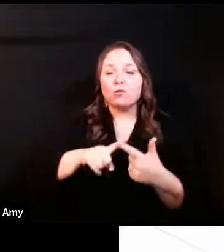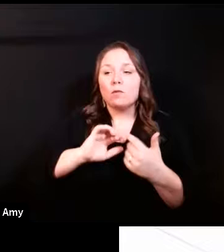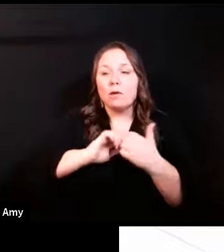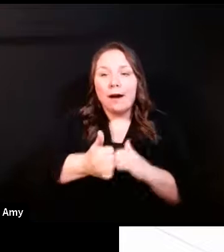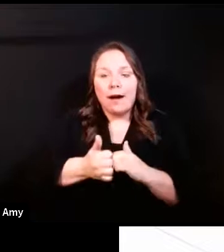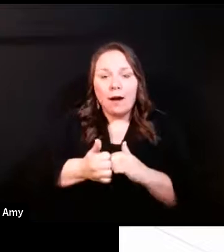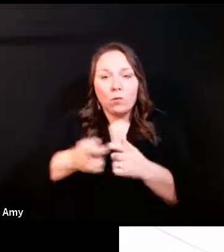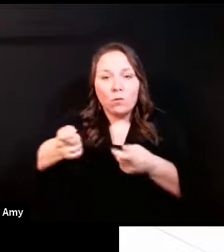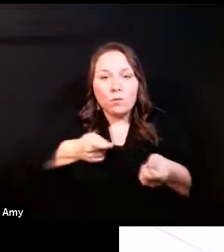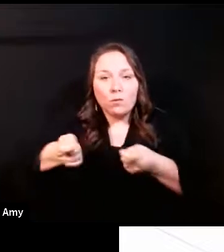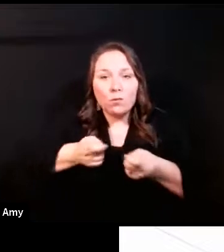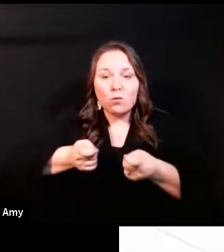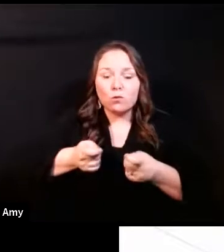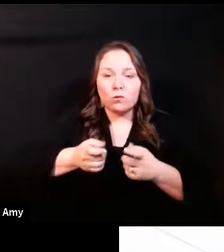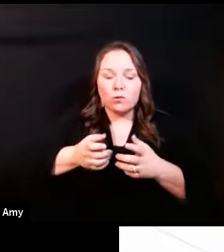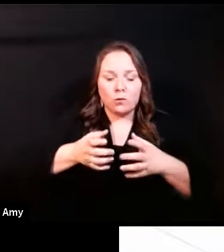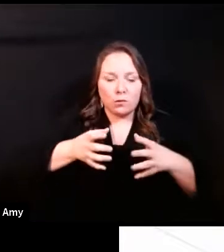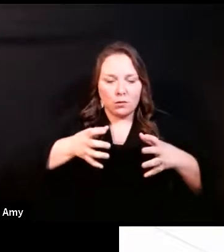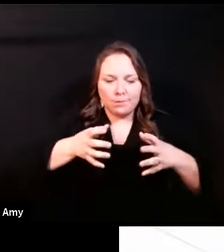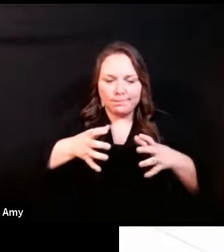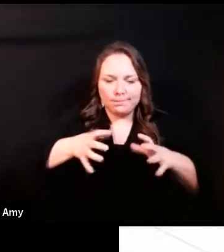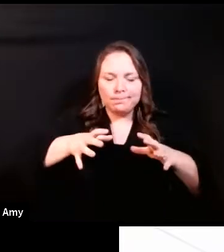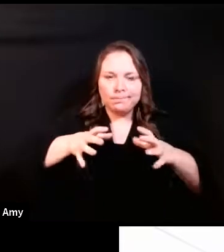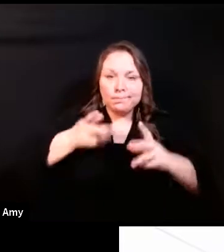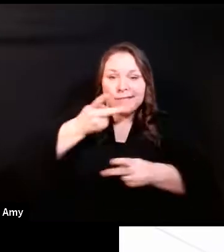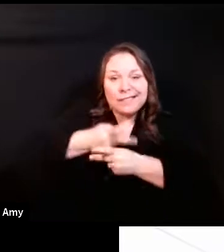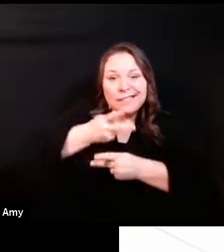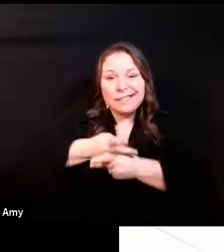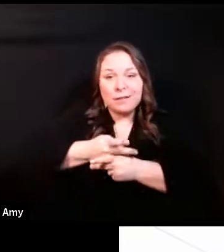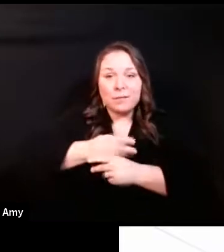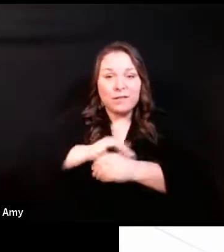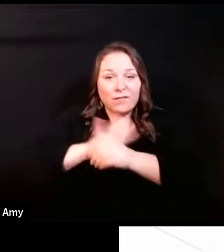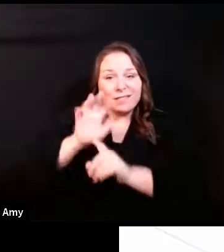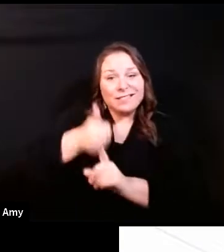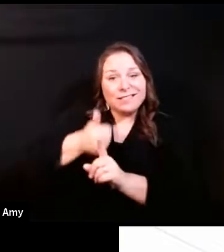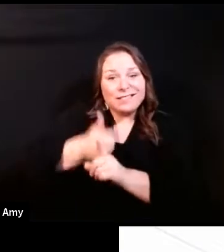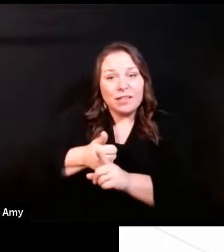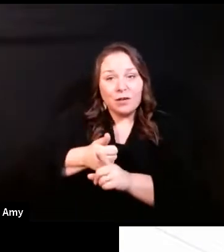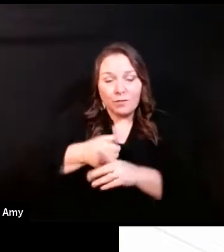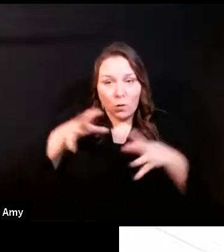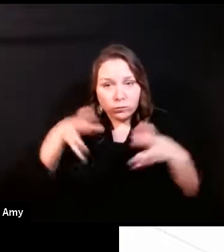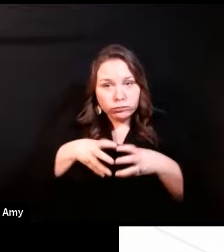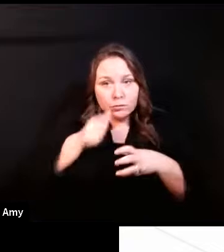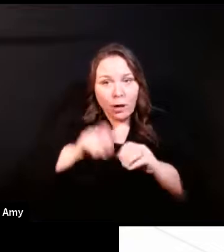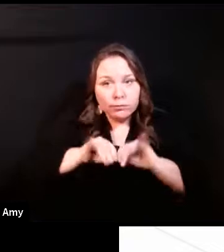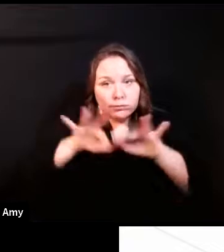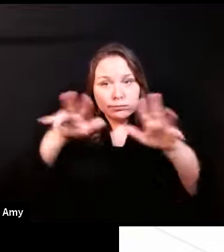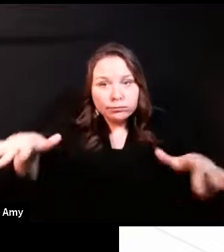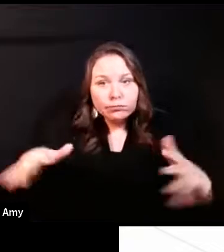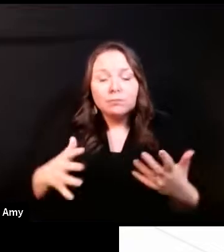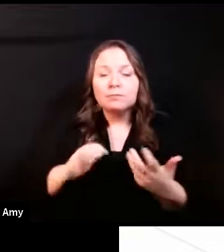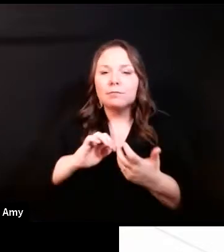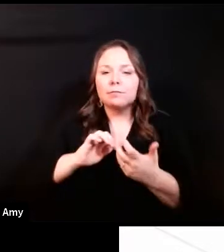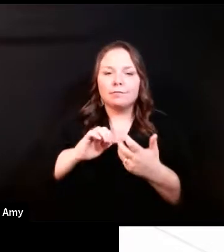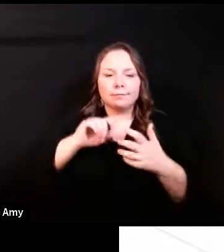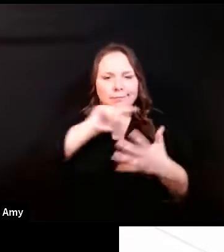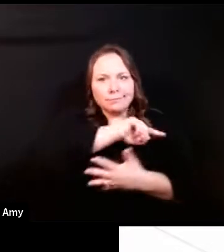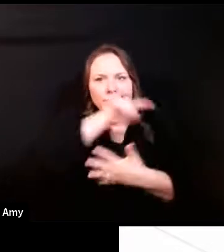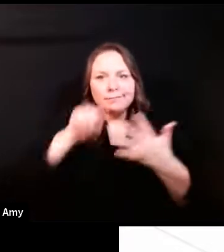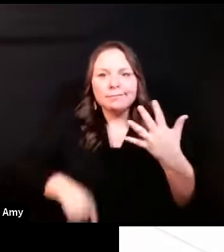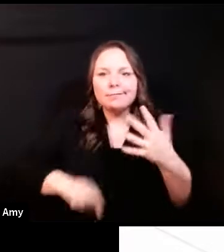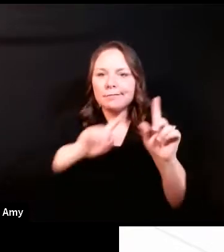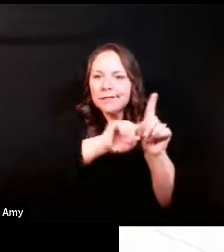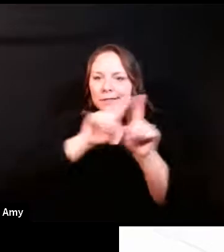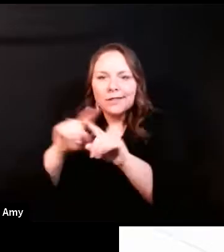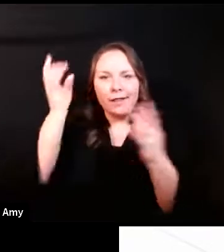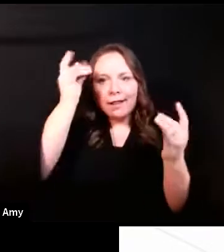of control of the virus spread and pandemic. So there were a lot of different kind of